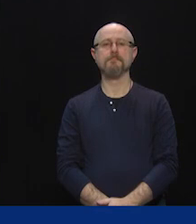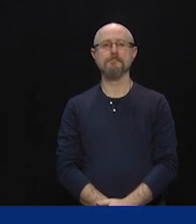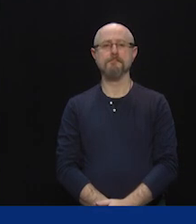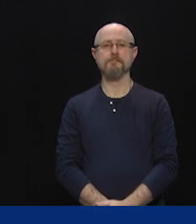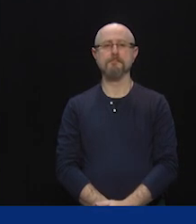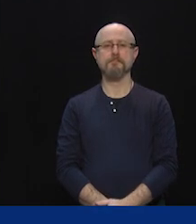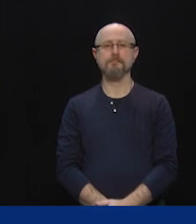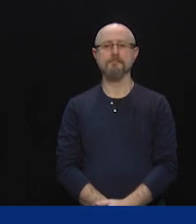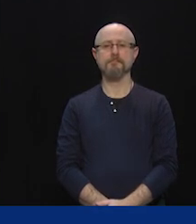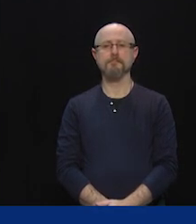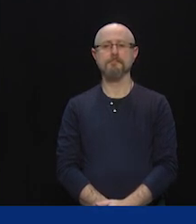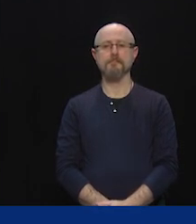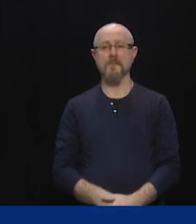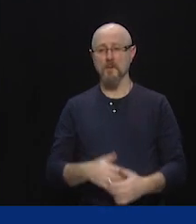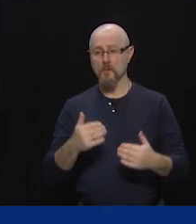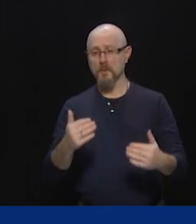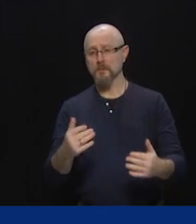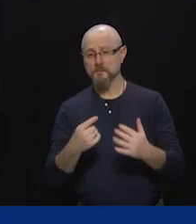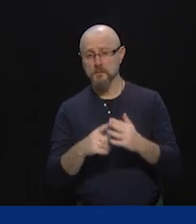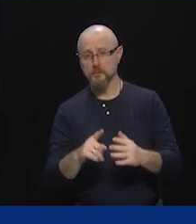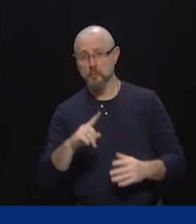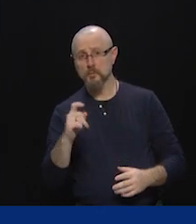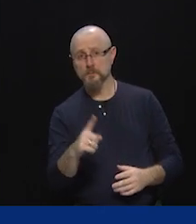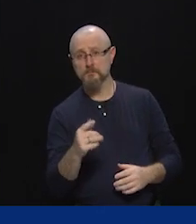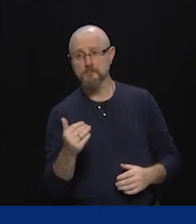Go ahead and open your mic, Andrew.